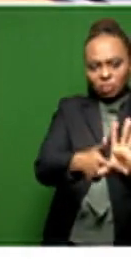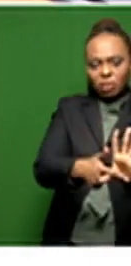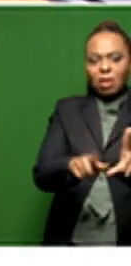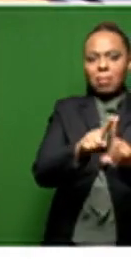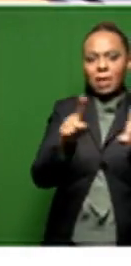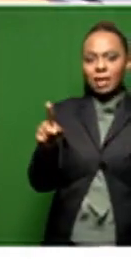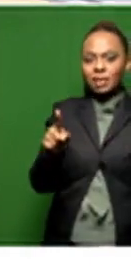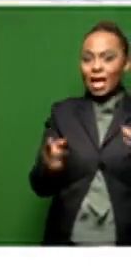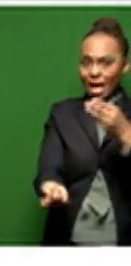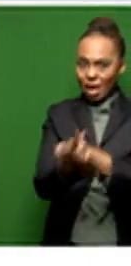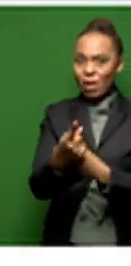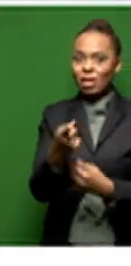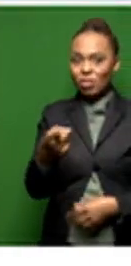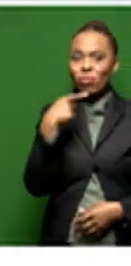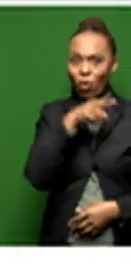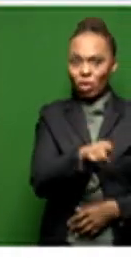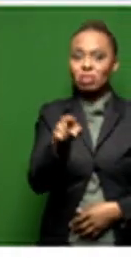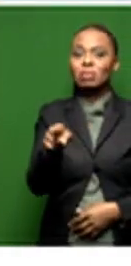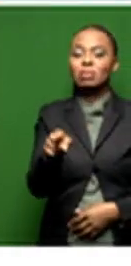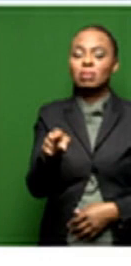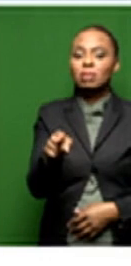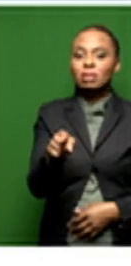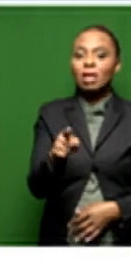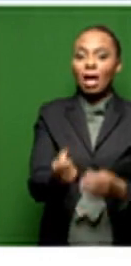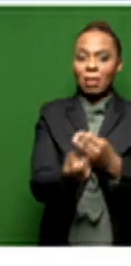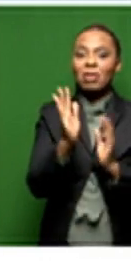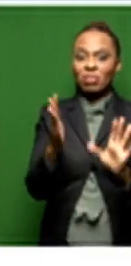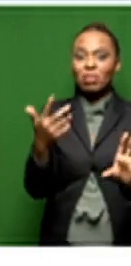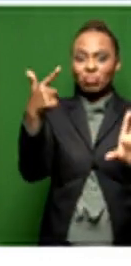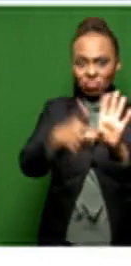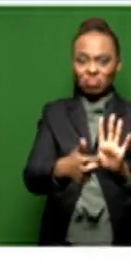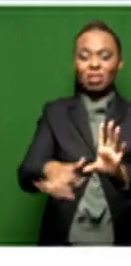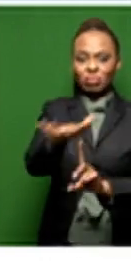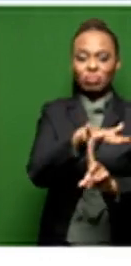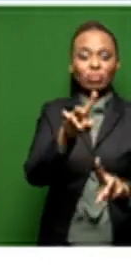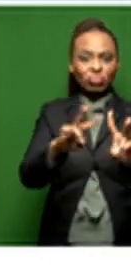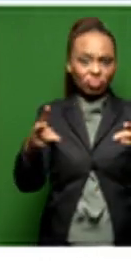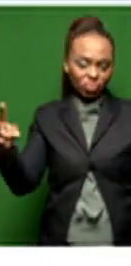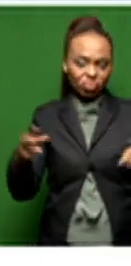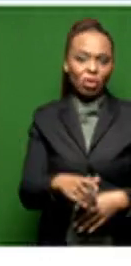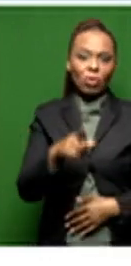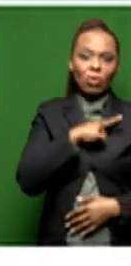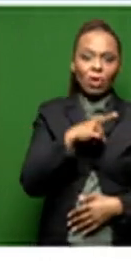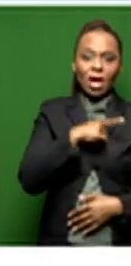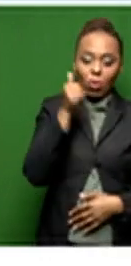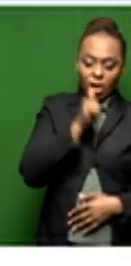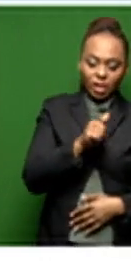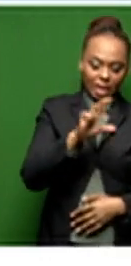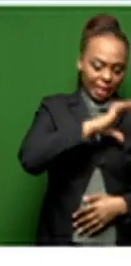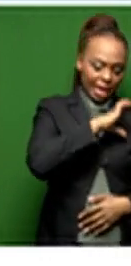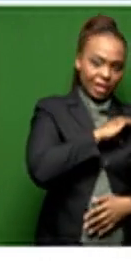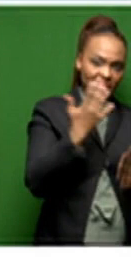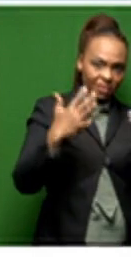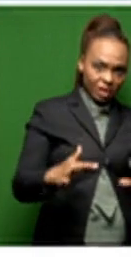of fraud in the space. Typically, about 15% of the transactions in the B2B space is